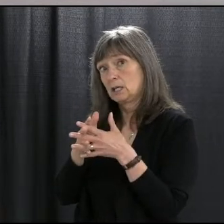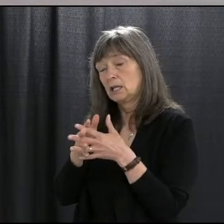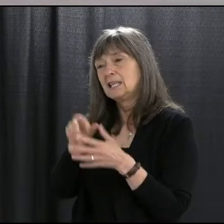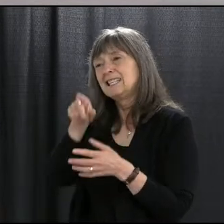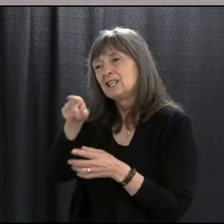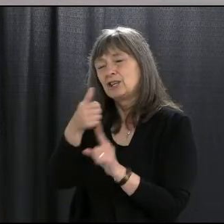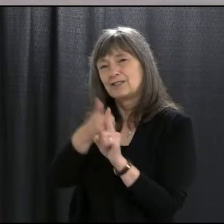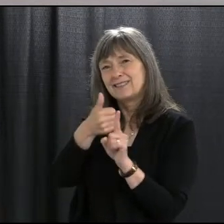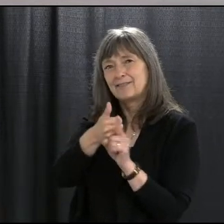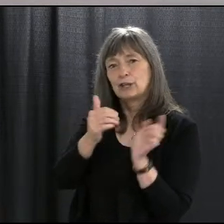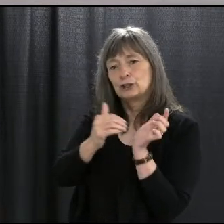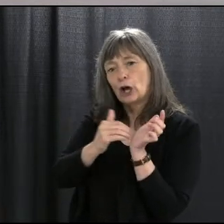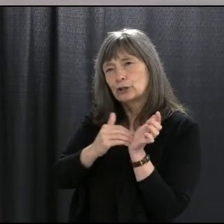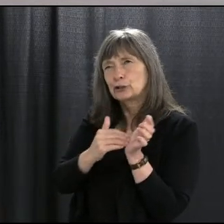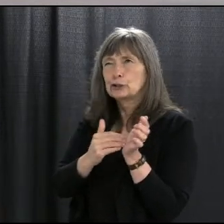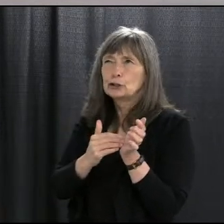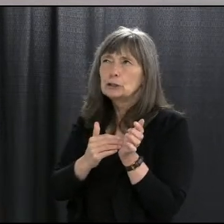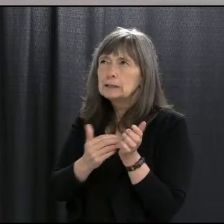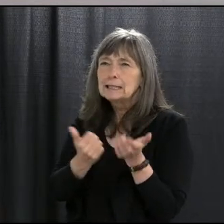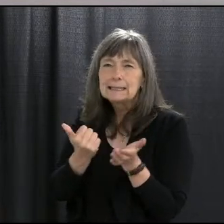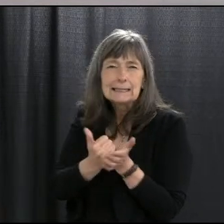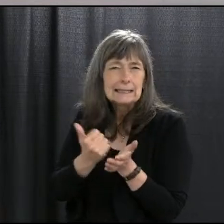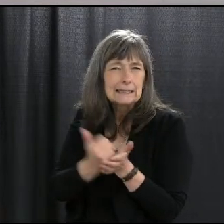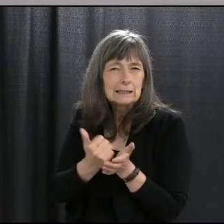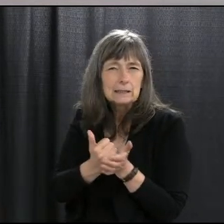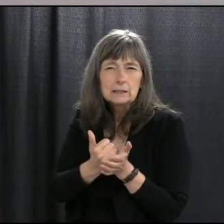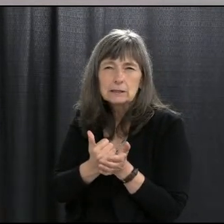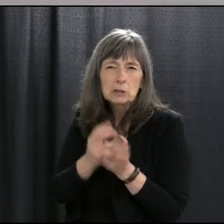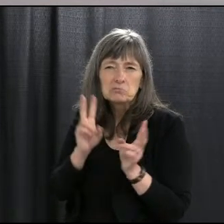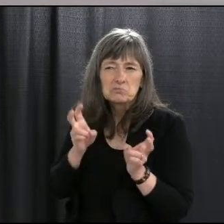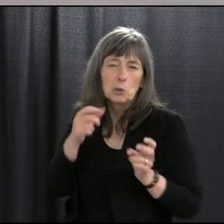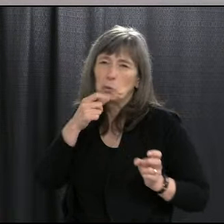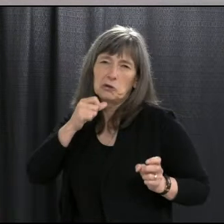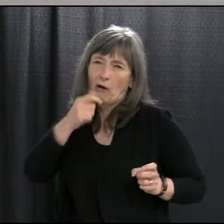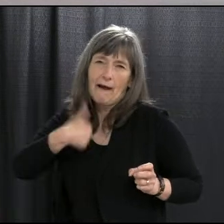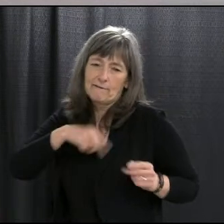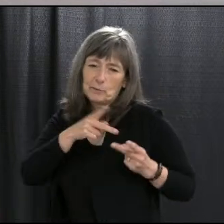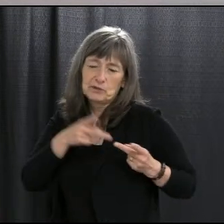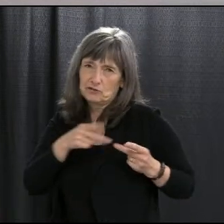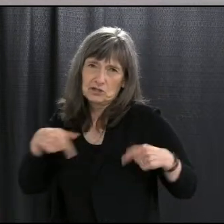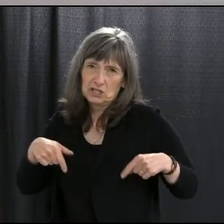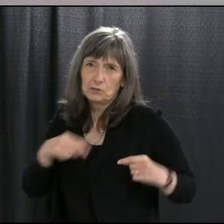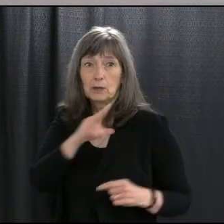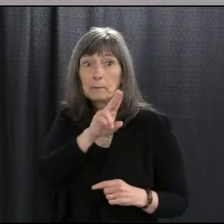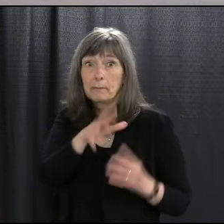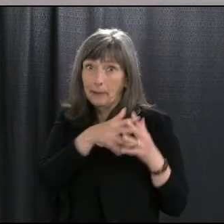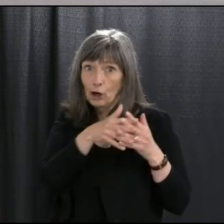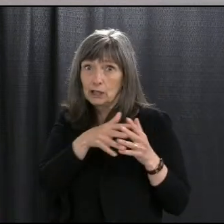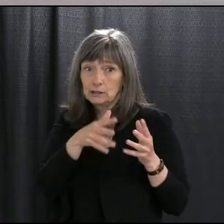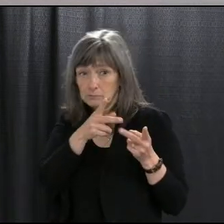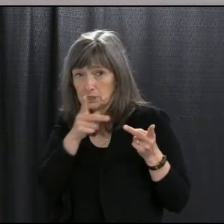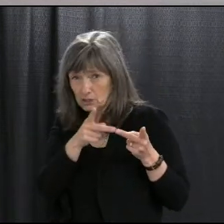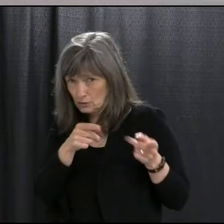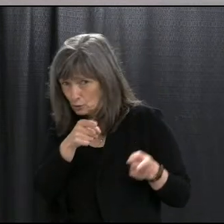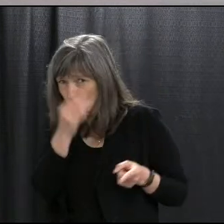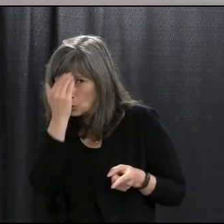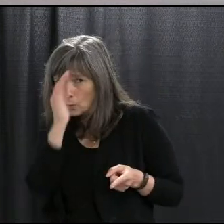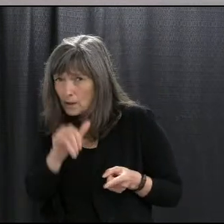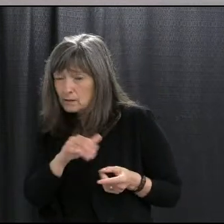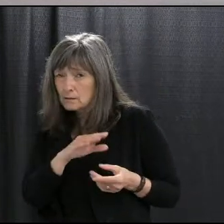assistant, a term, I guess, or a type of career that we don't have here. Are you familiar with